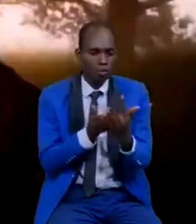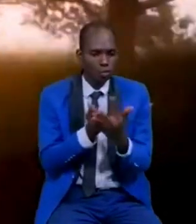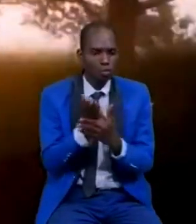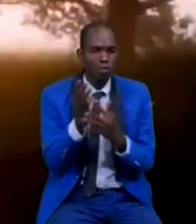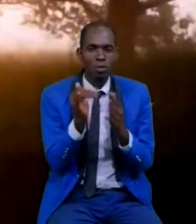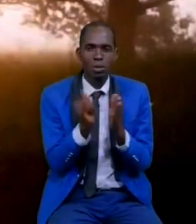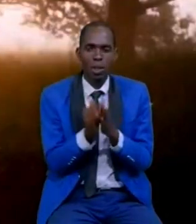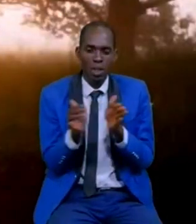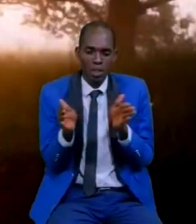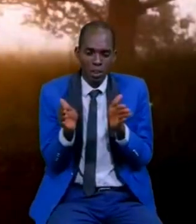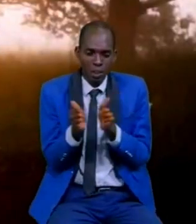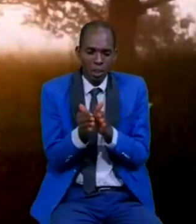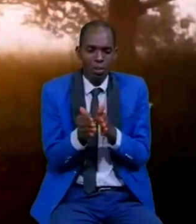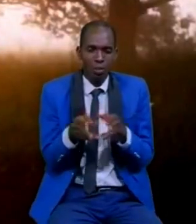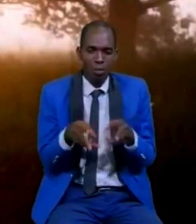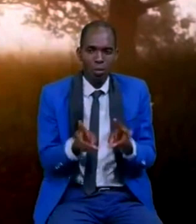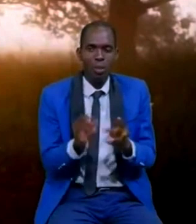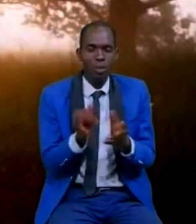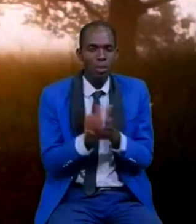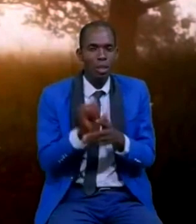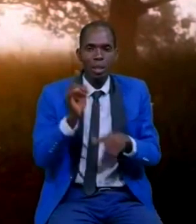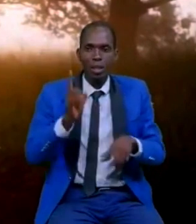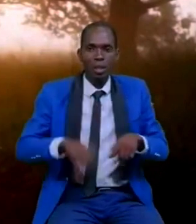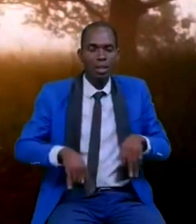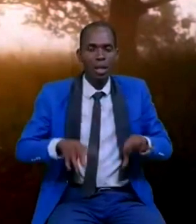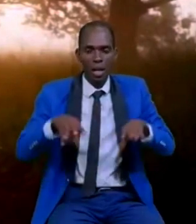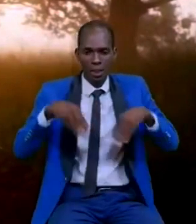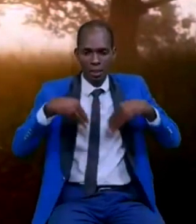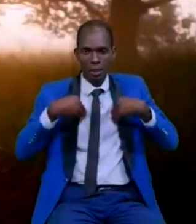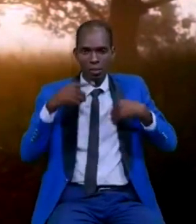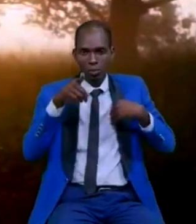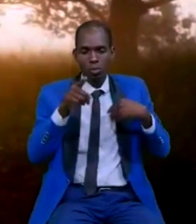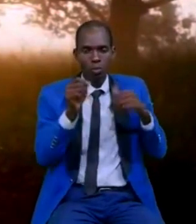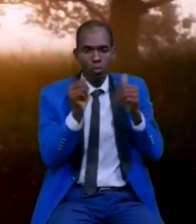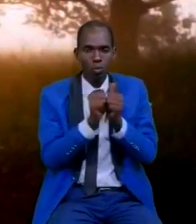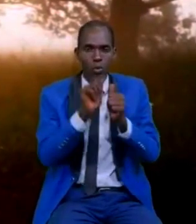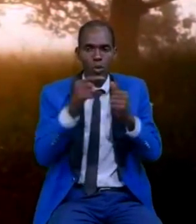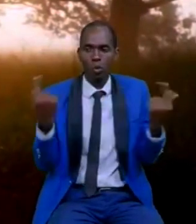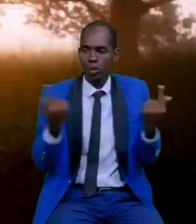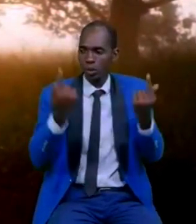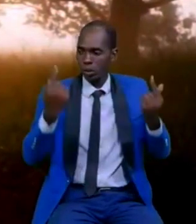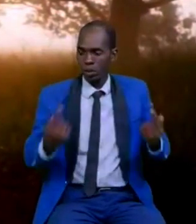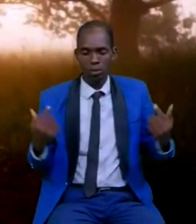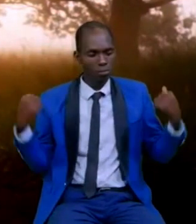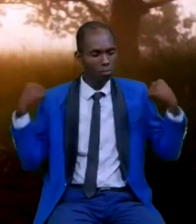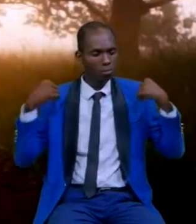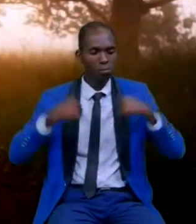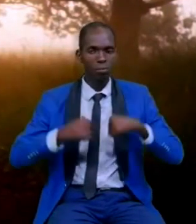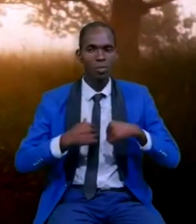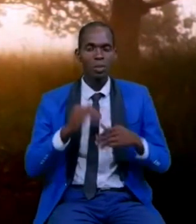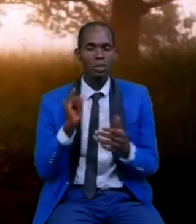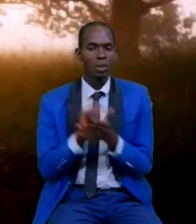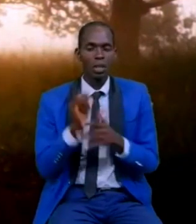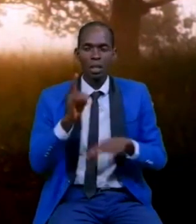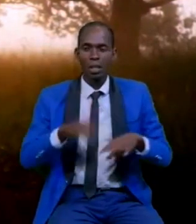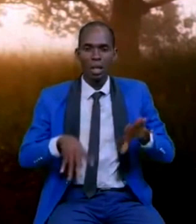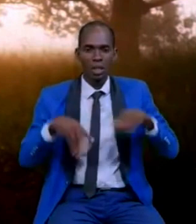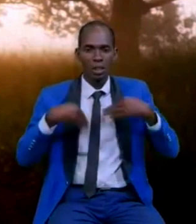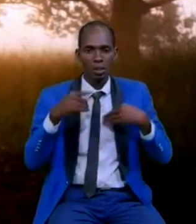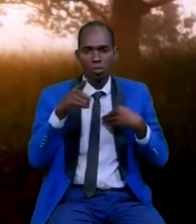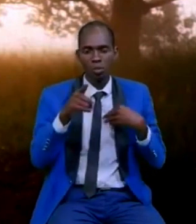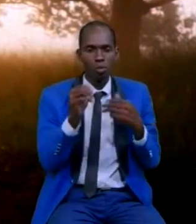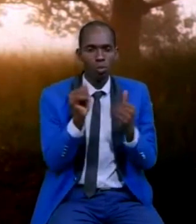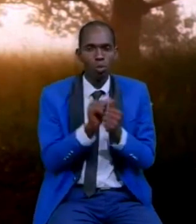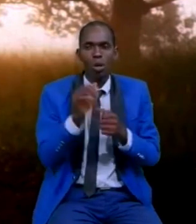gate that will not take you and your sin, that will not take you and the world, that will not take